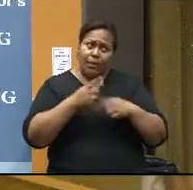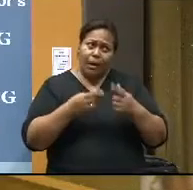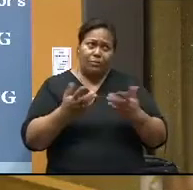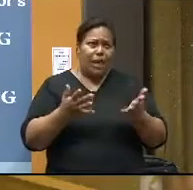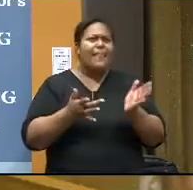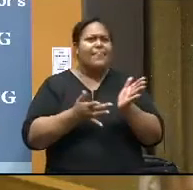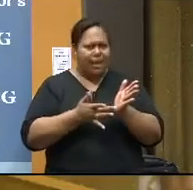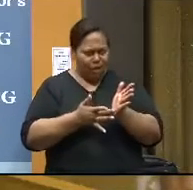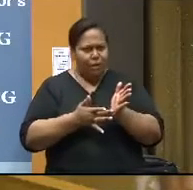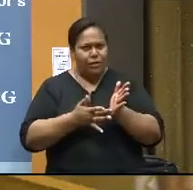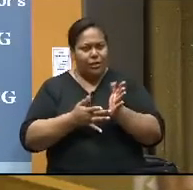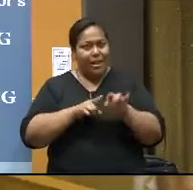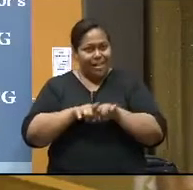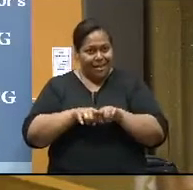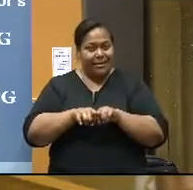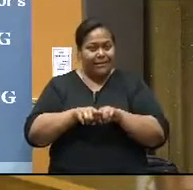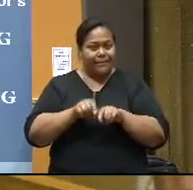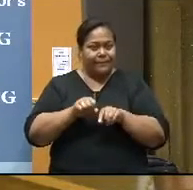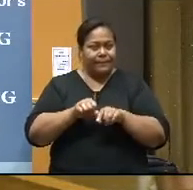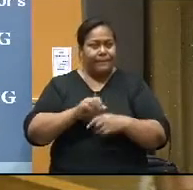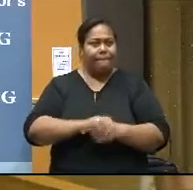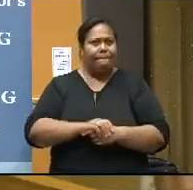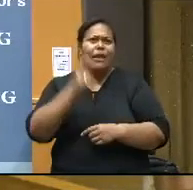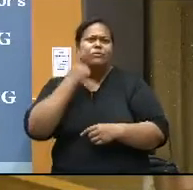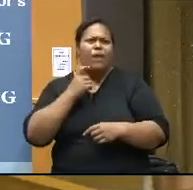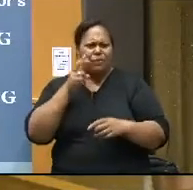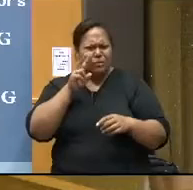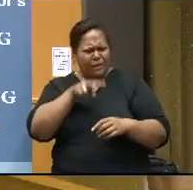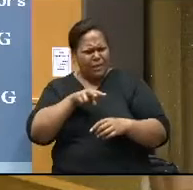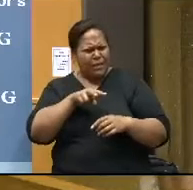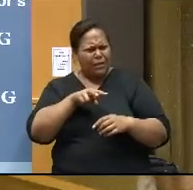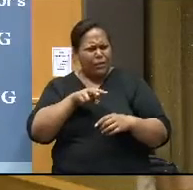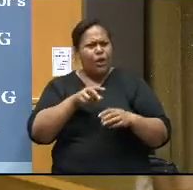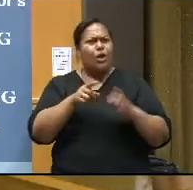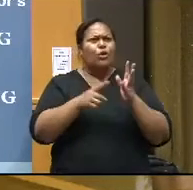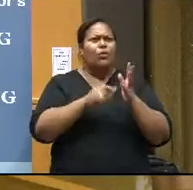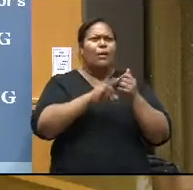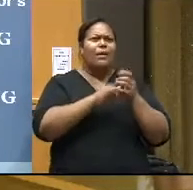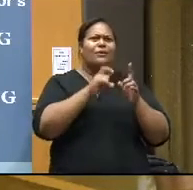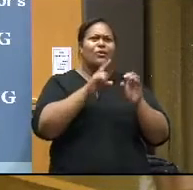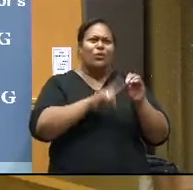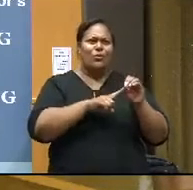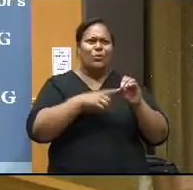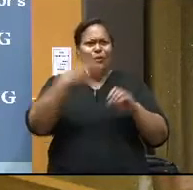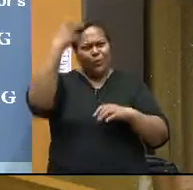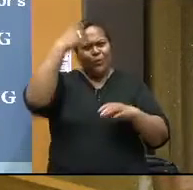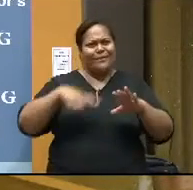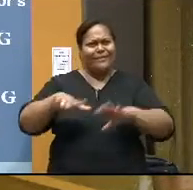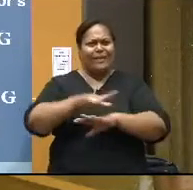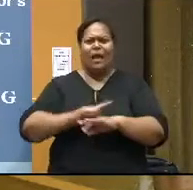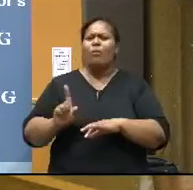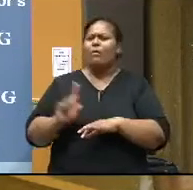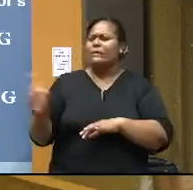again, technology-enhanced learning and trying to see what USQ had done, because that university had